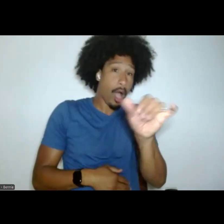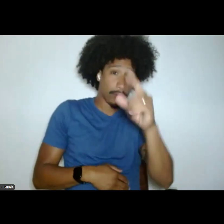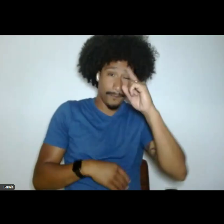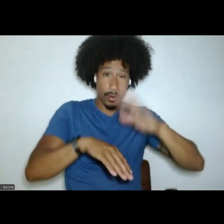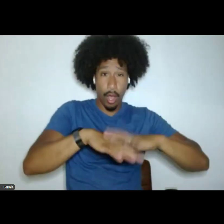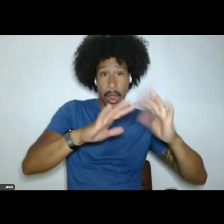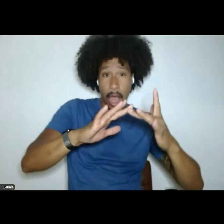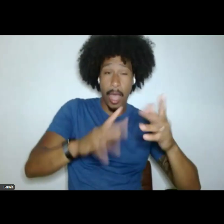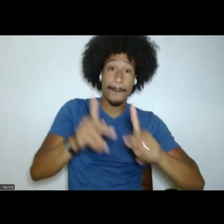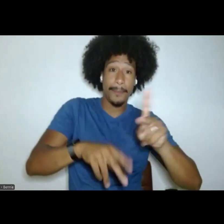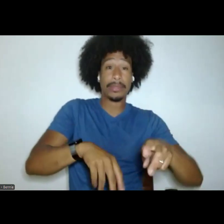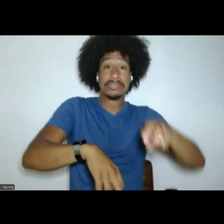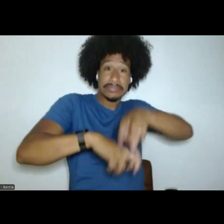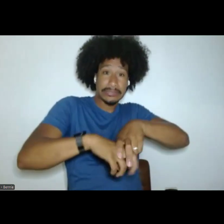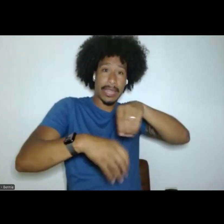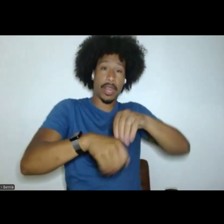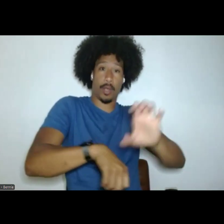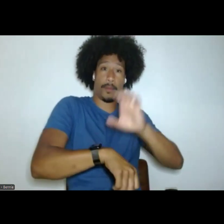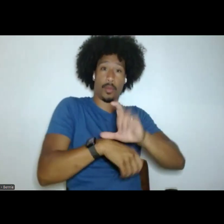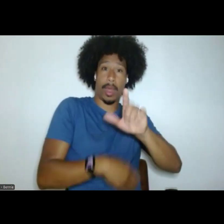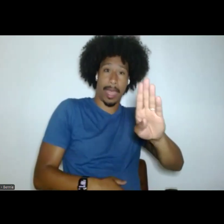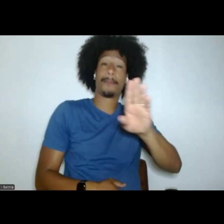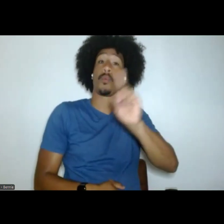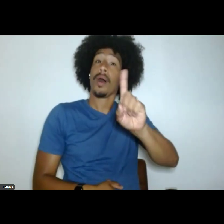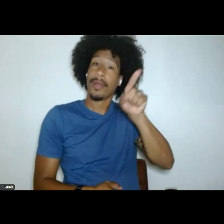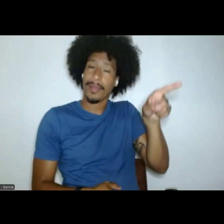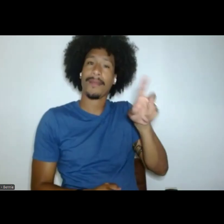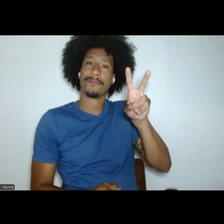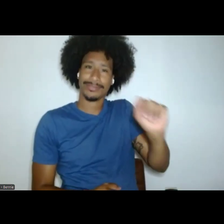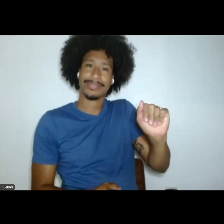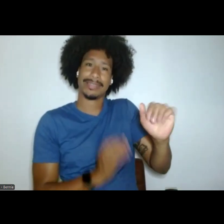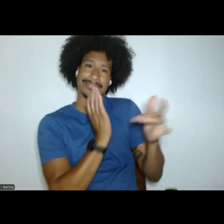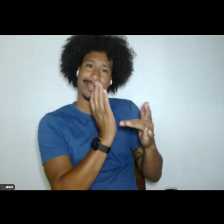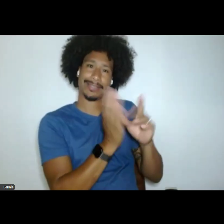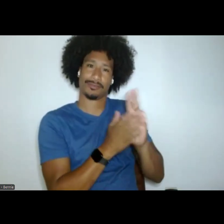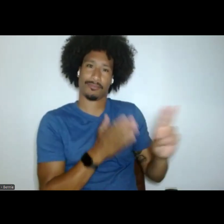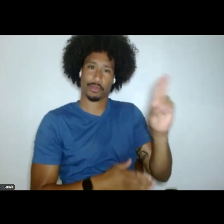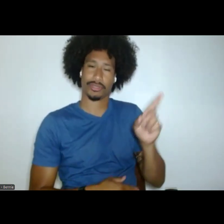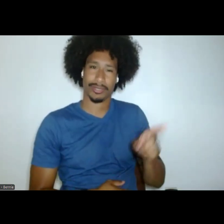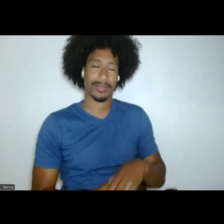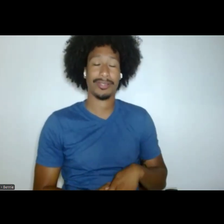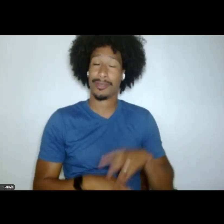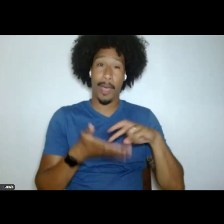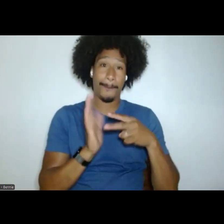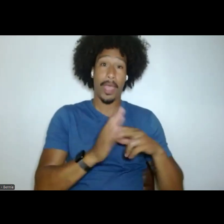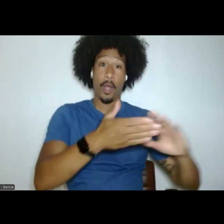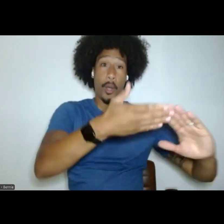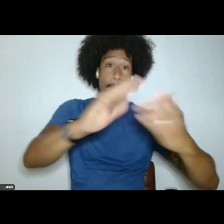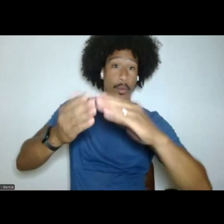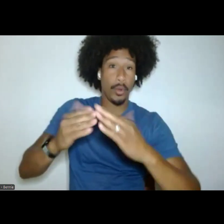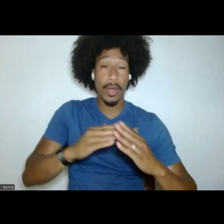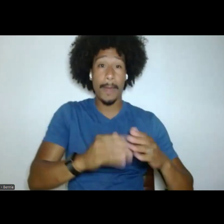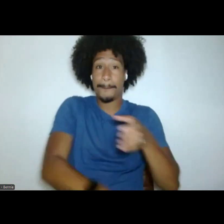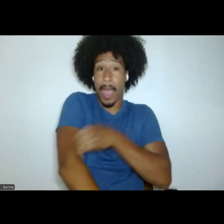and sit in a computer lab, at Virginia Tech. So it's not just like, how do we build community power? We have to meet each